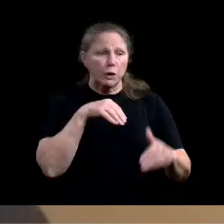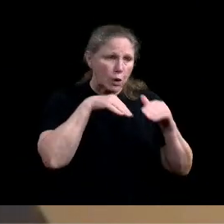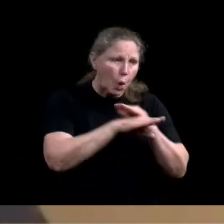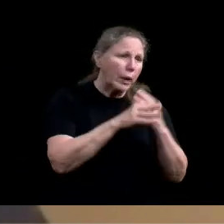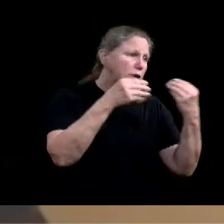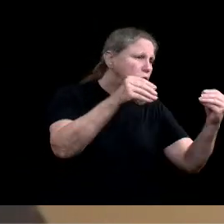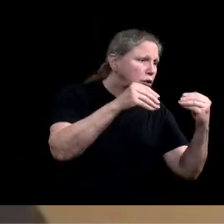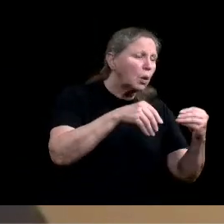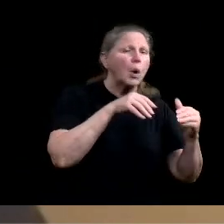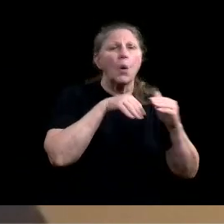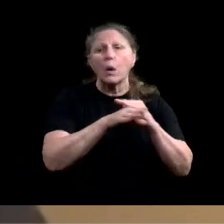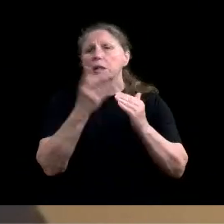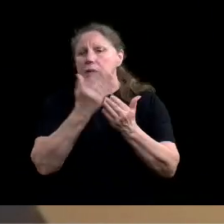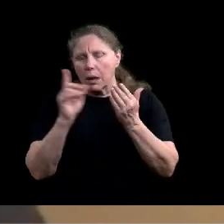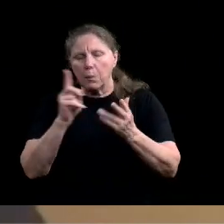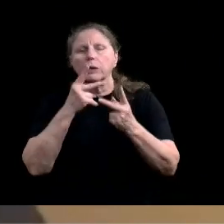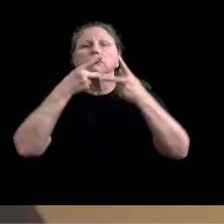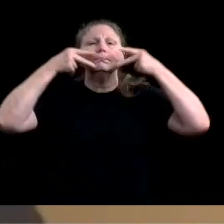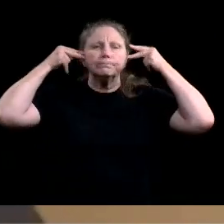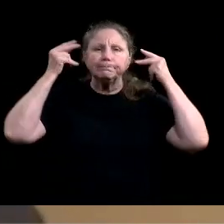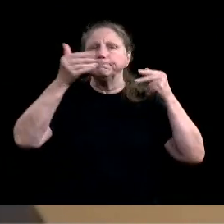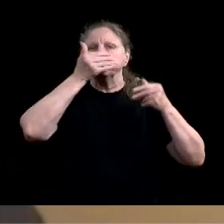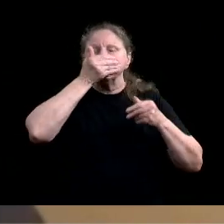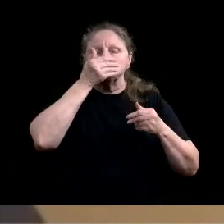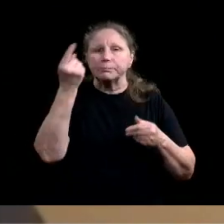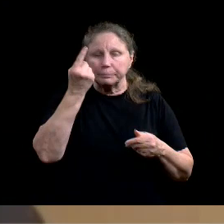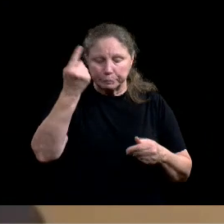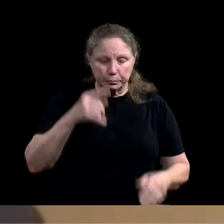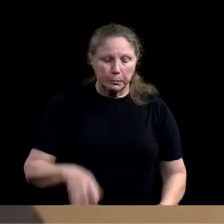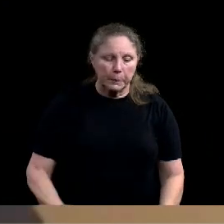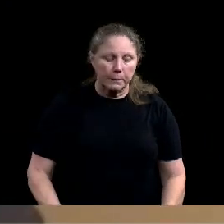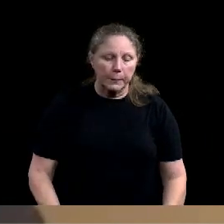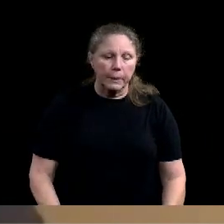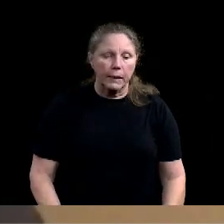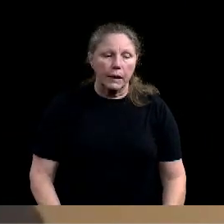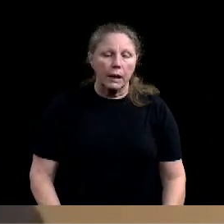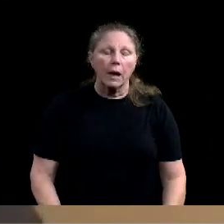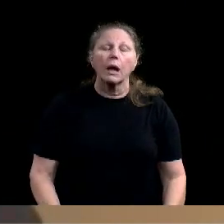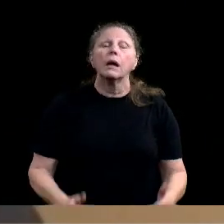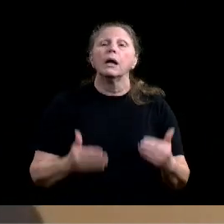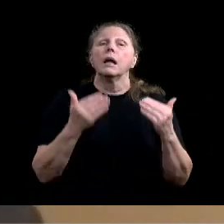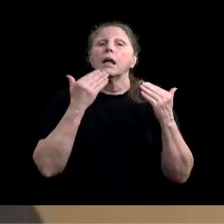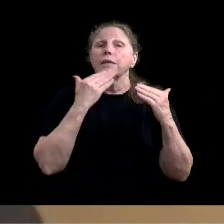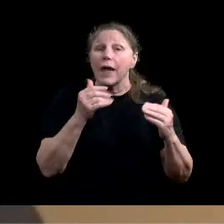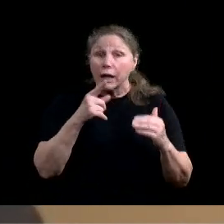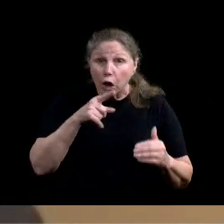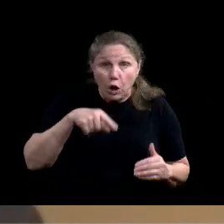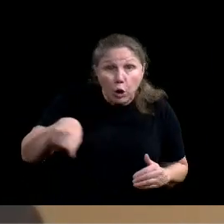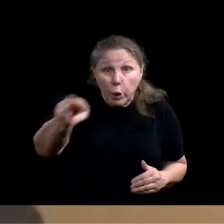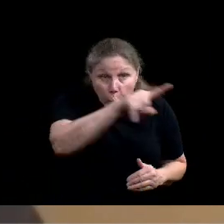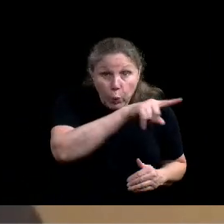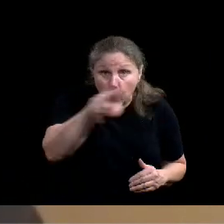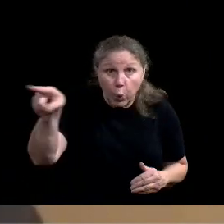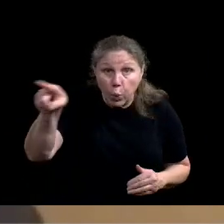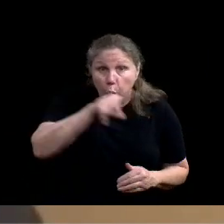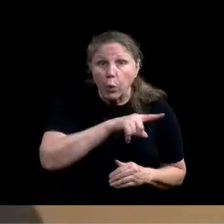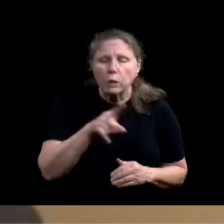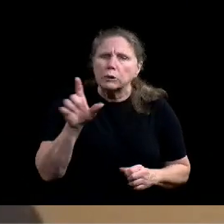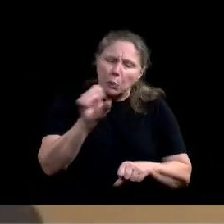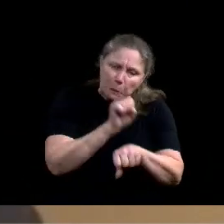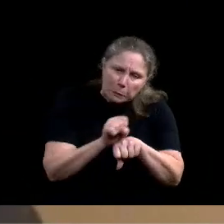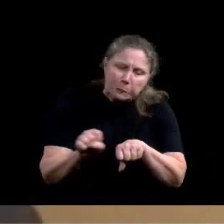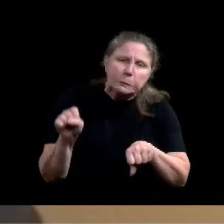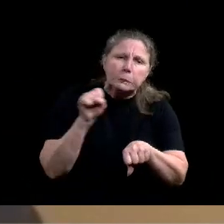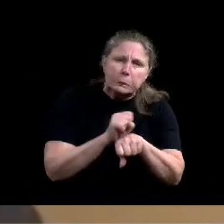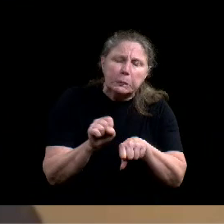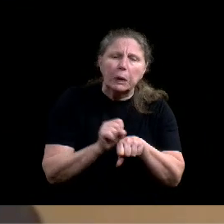Again, I want to thank you for all the good work that all of you have done so far to keep our disease